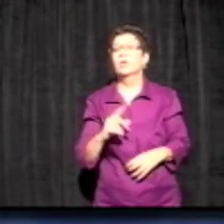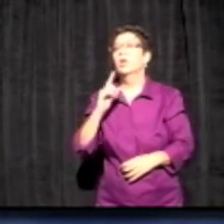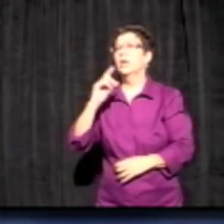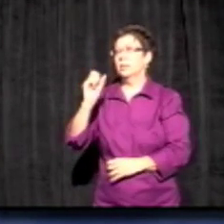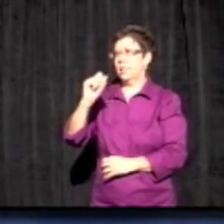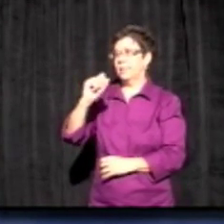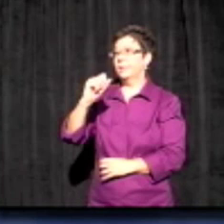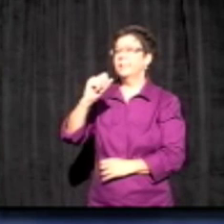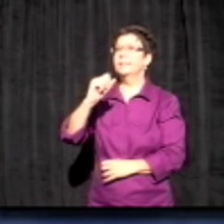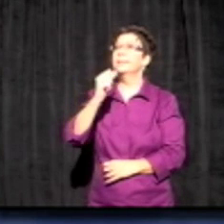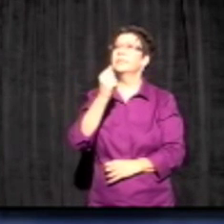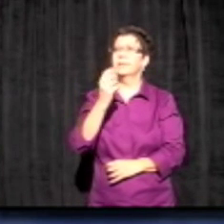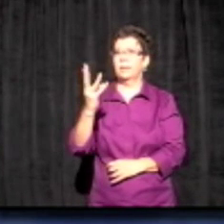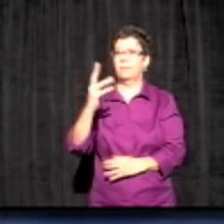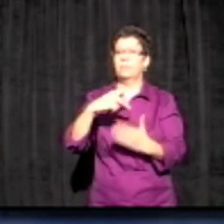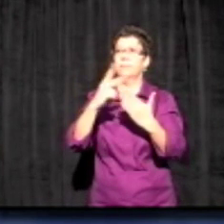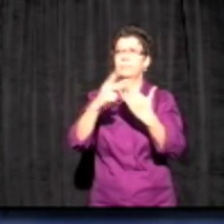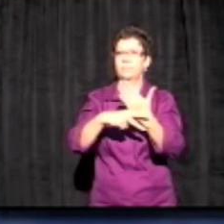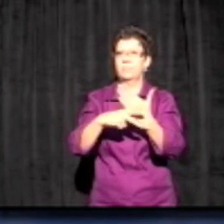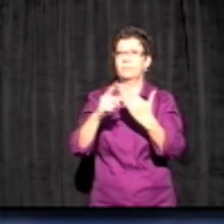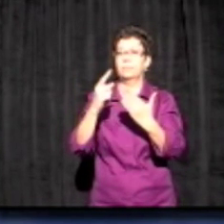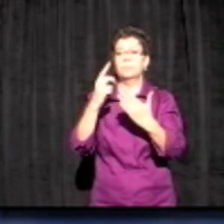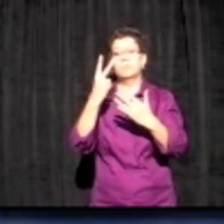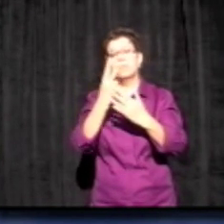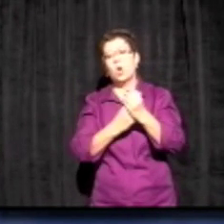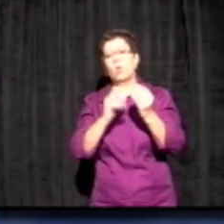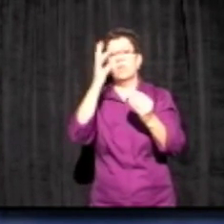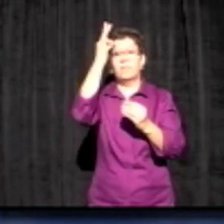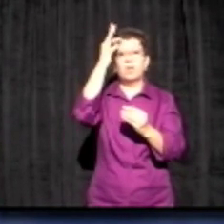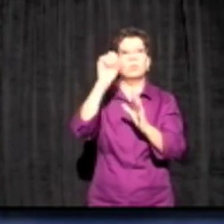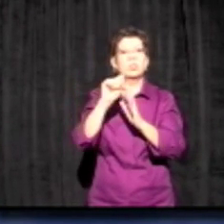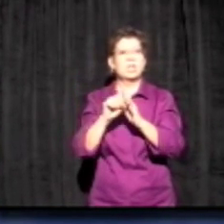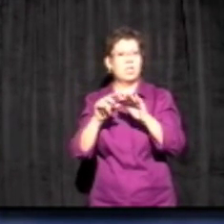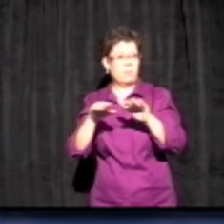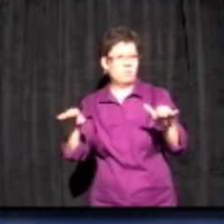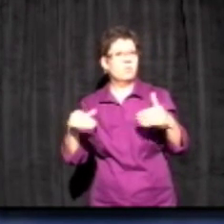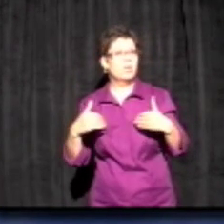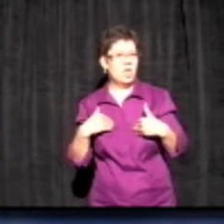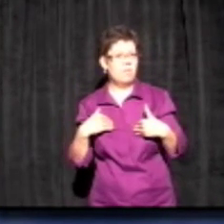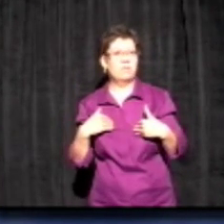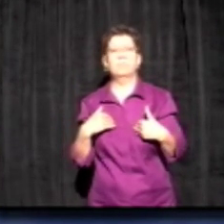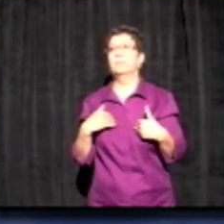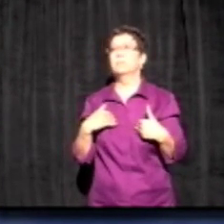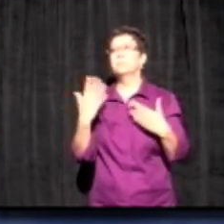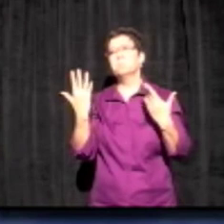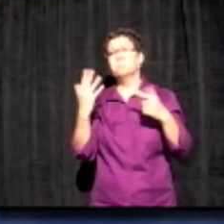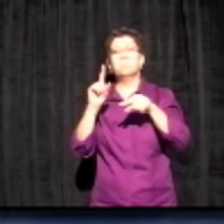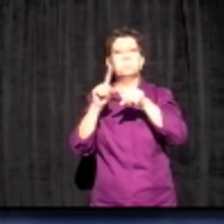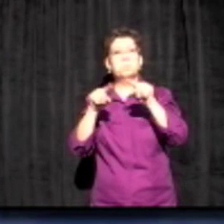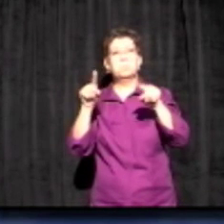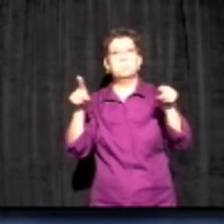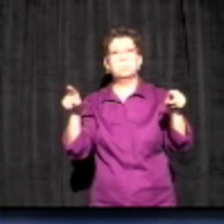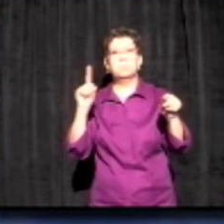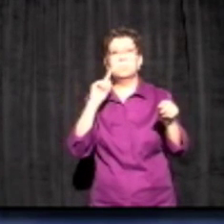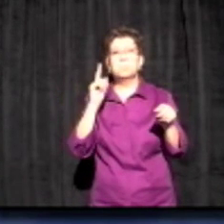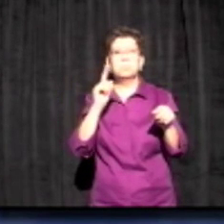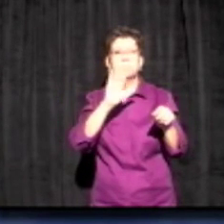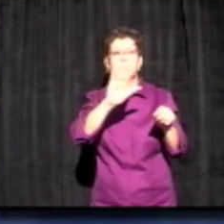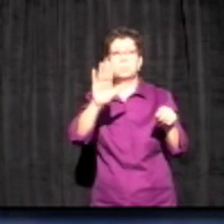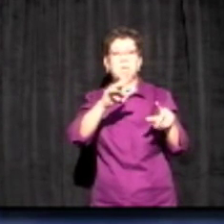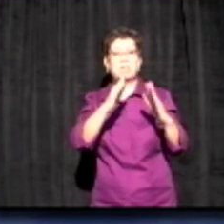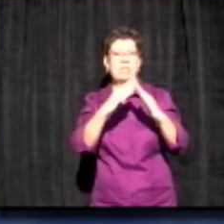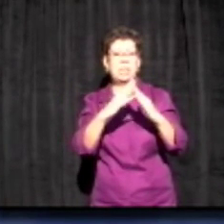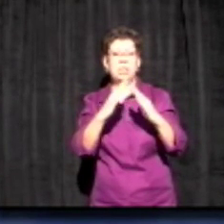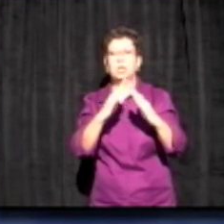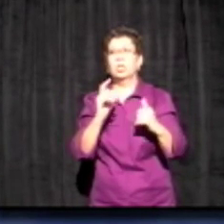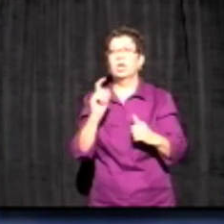are several programs both on the federal level and the state level. They vary by municipality,